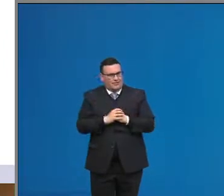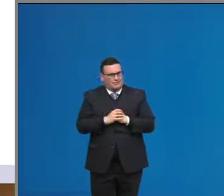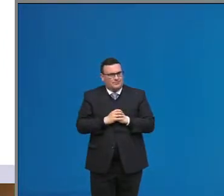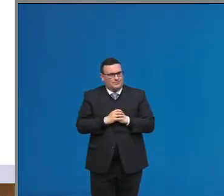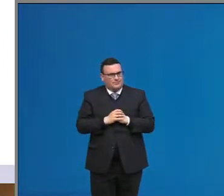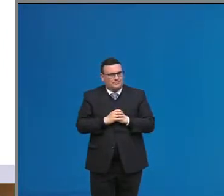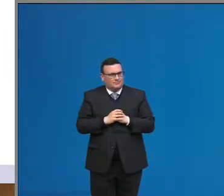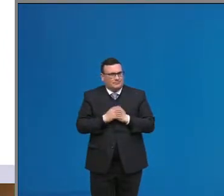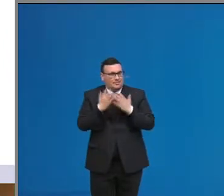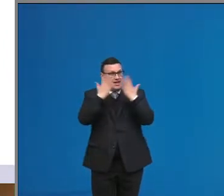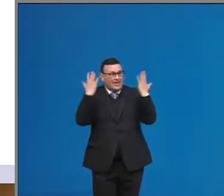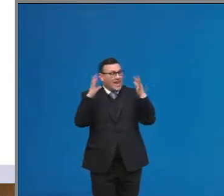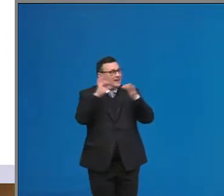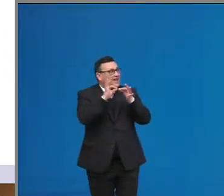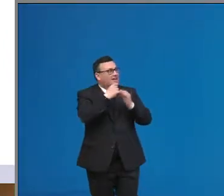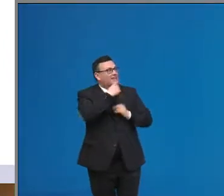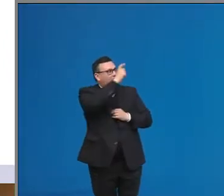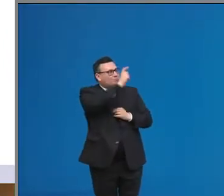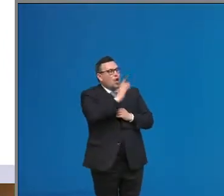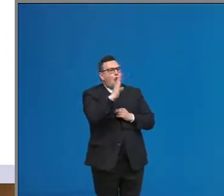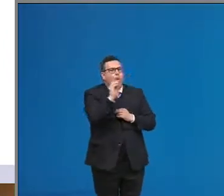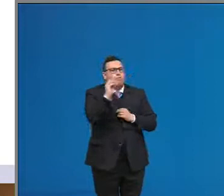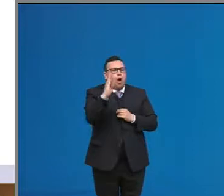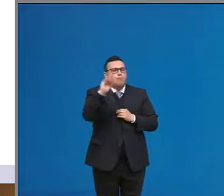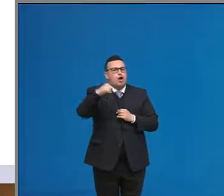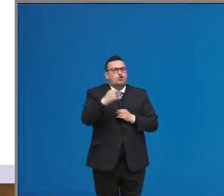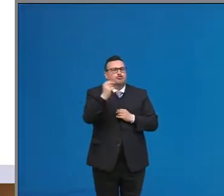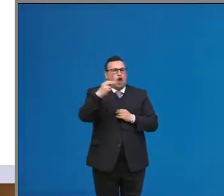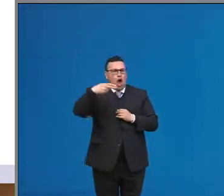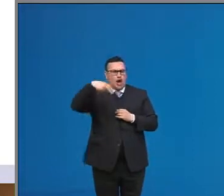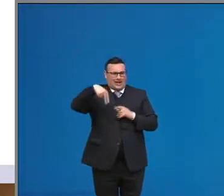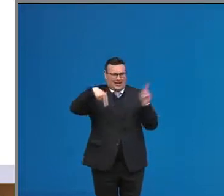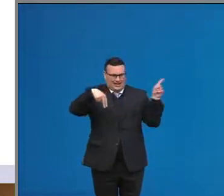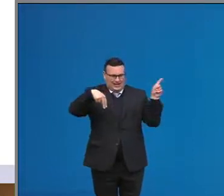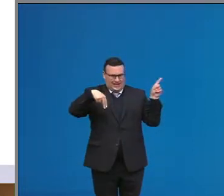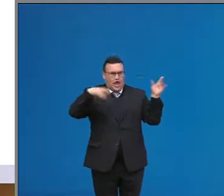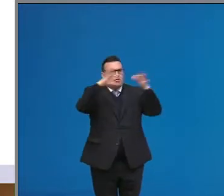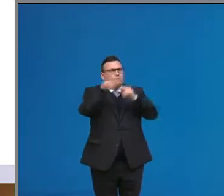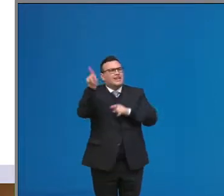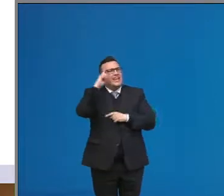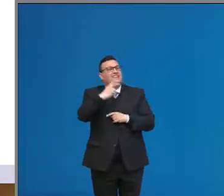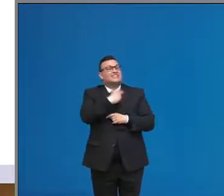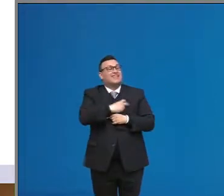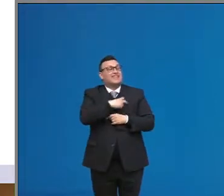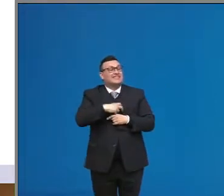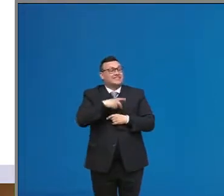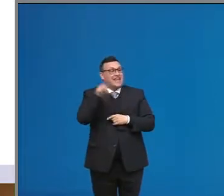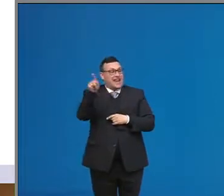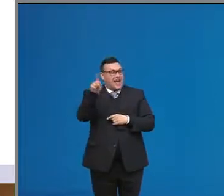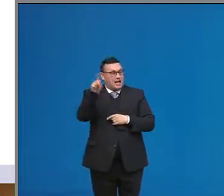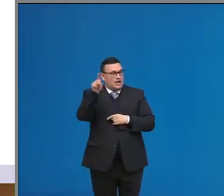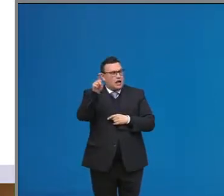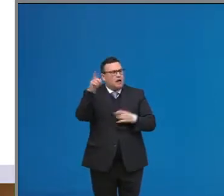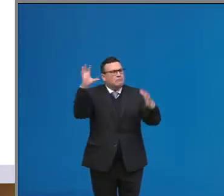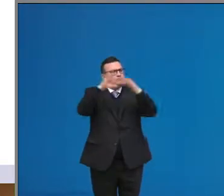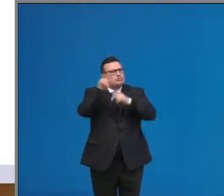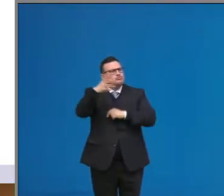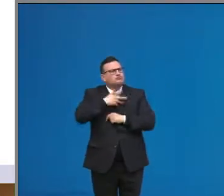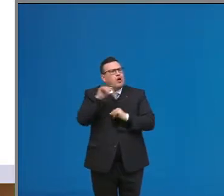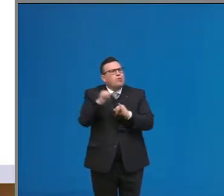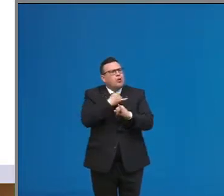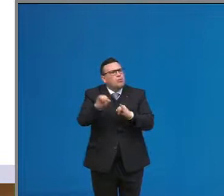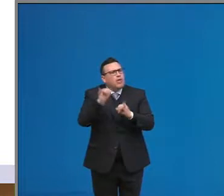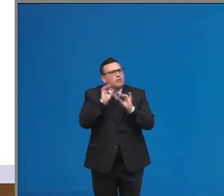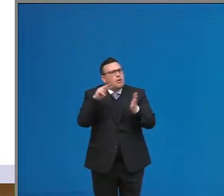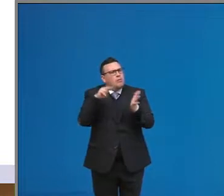According to Bob Jones at CERN in Switzerland, the real and specific problem